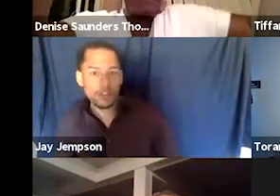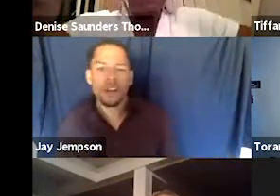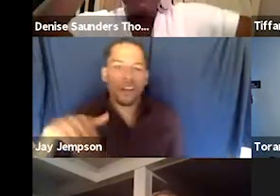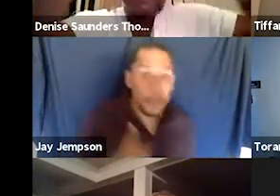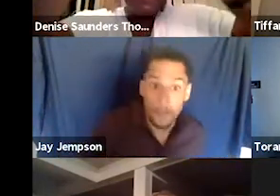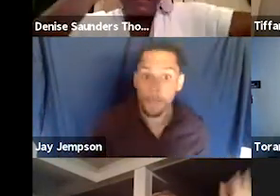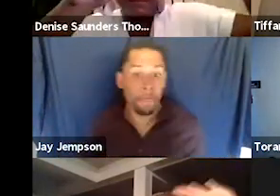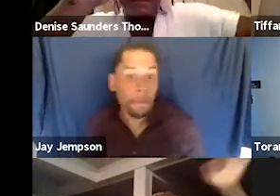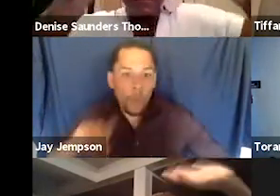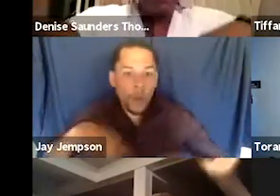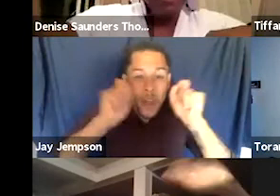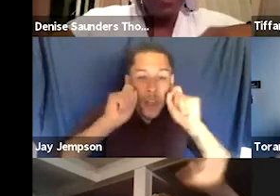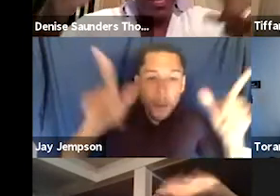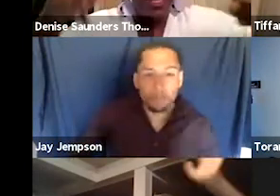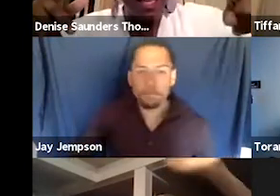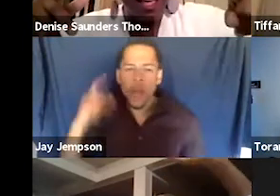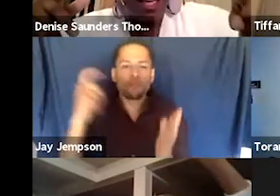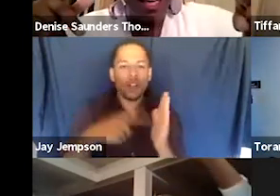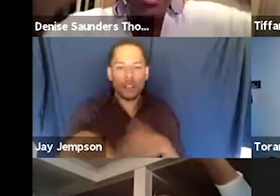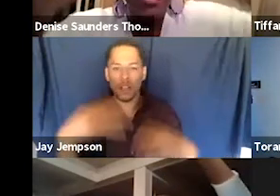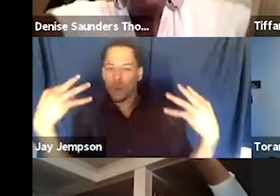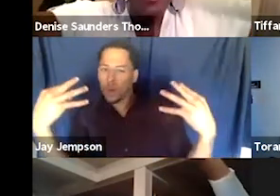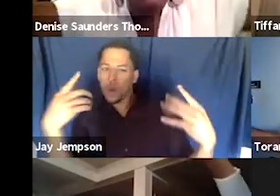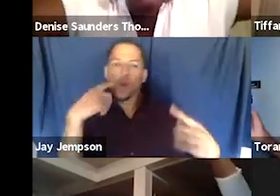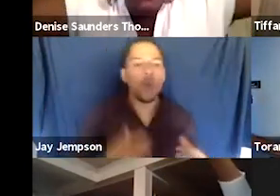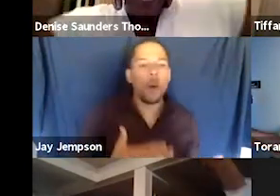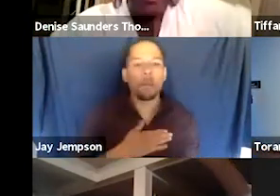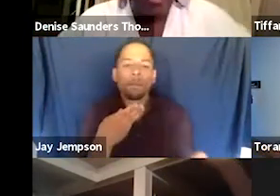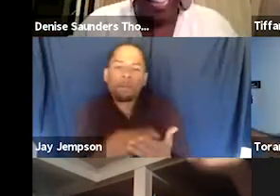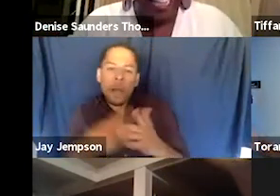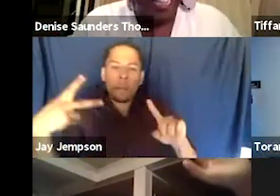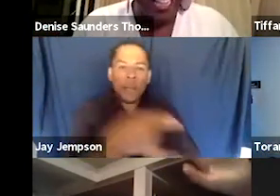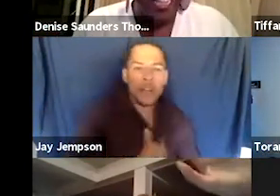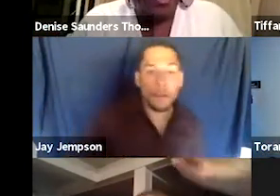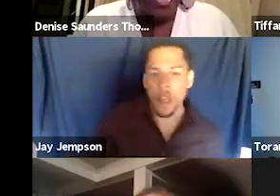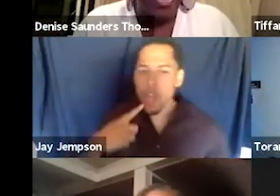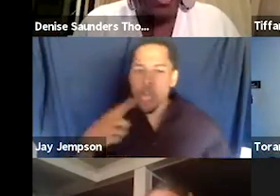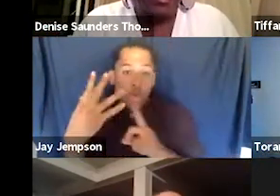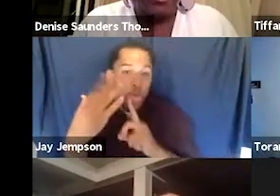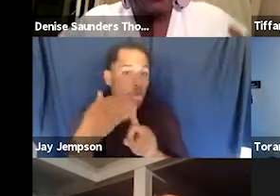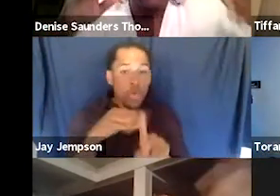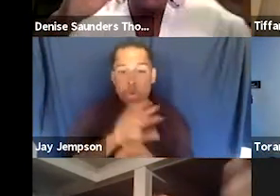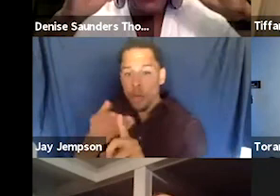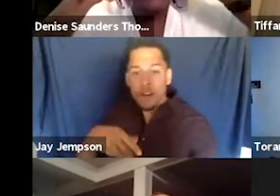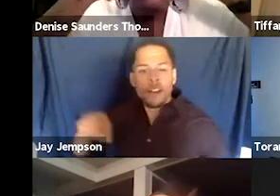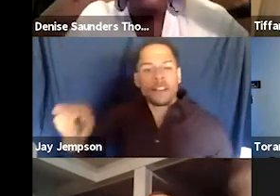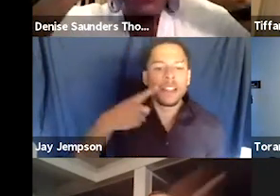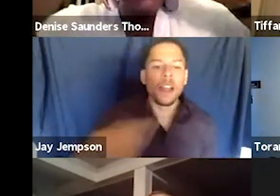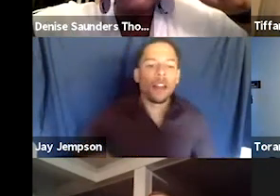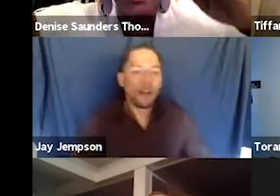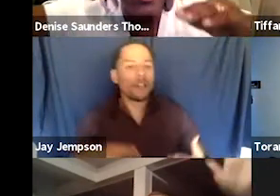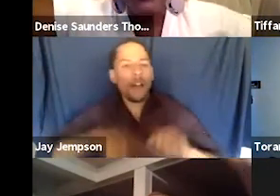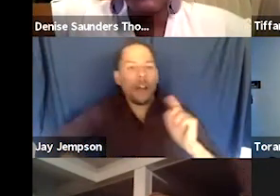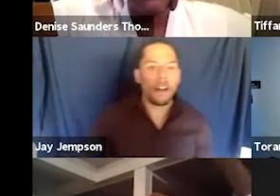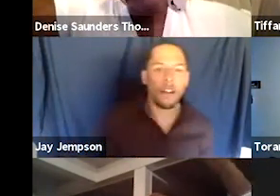And when I wake up, I recognize you looking at me for the pay cut. But how must I be looking at you from the face down? One Mac 11 in the room with the face down. Yes,